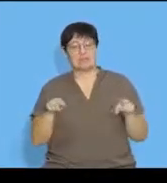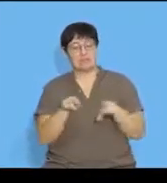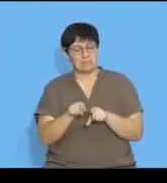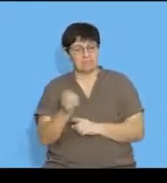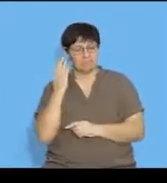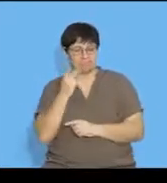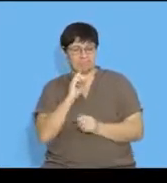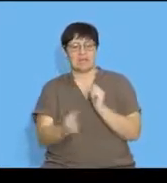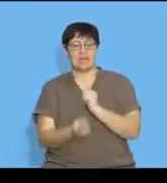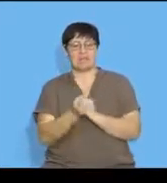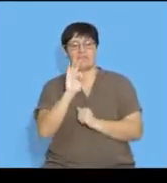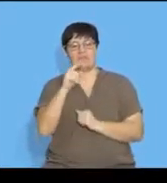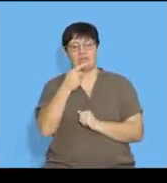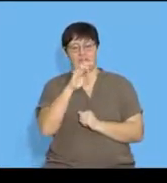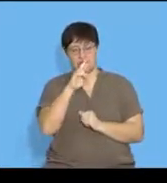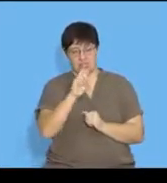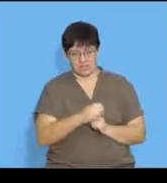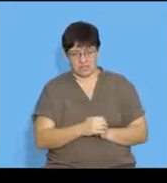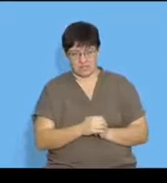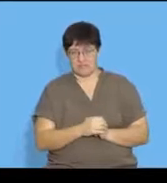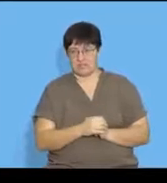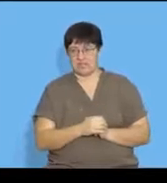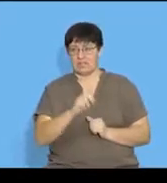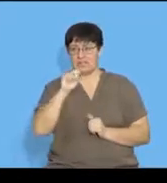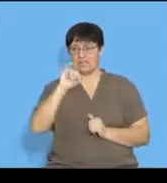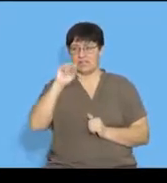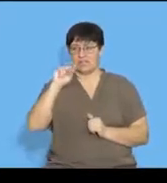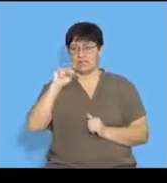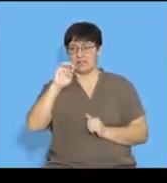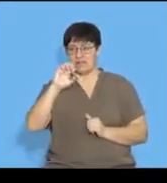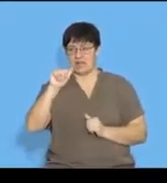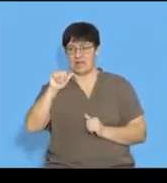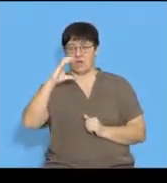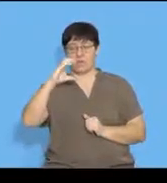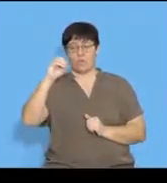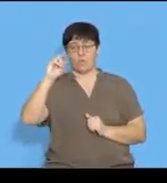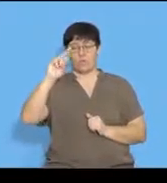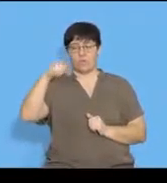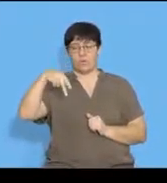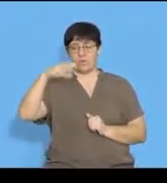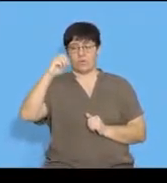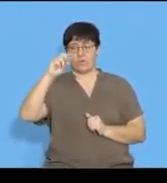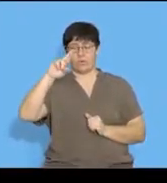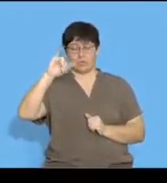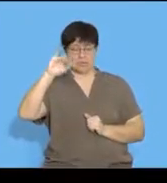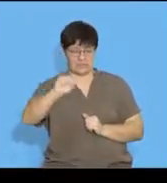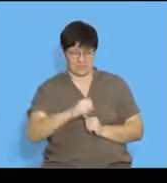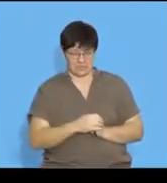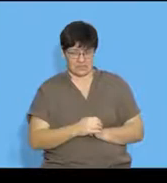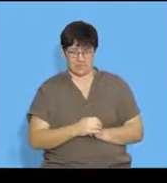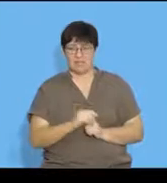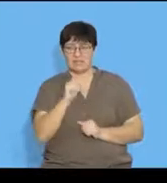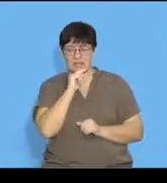by a fungus here. Taenia corporis. The same as the feet one is also a Taenia